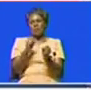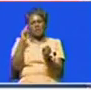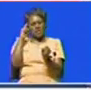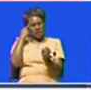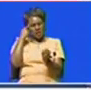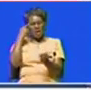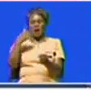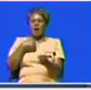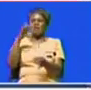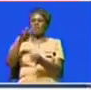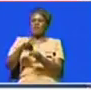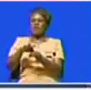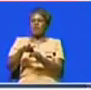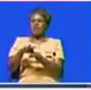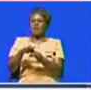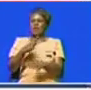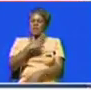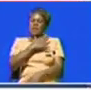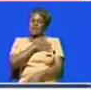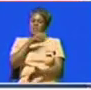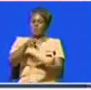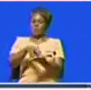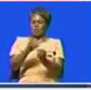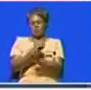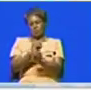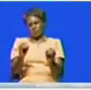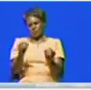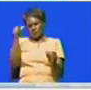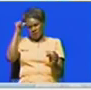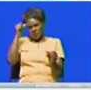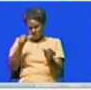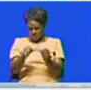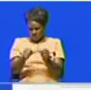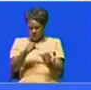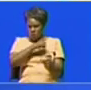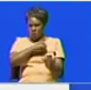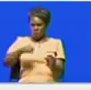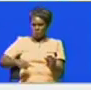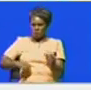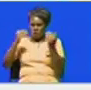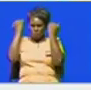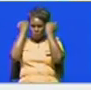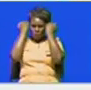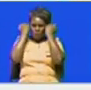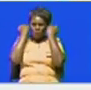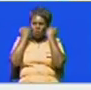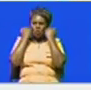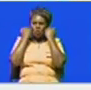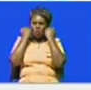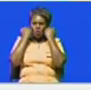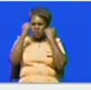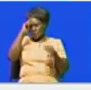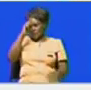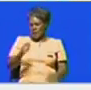having an election. But it's not NASA's position. We must remember that in the Supreme Court, the judges